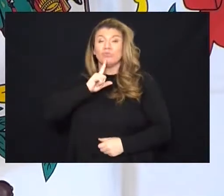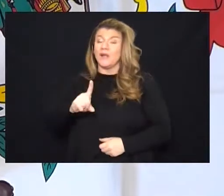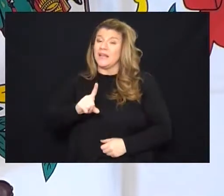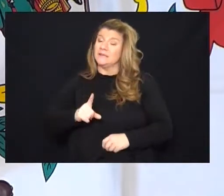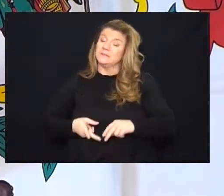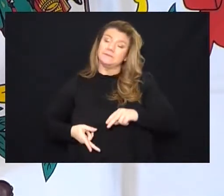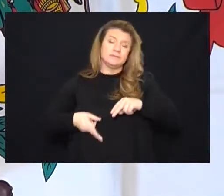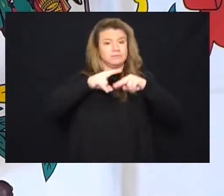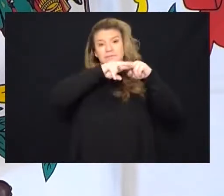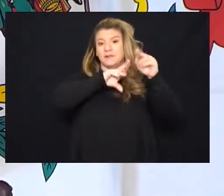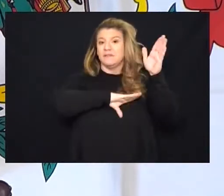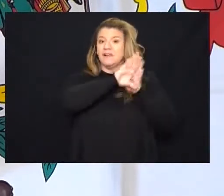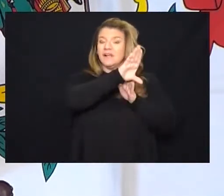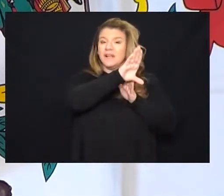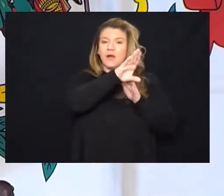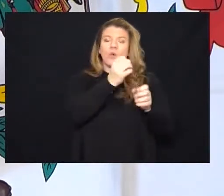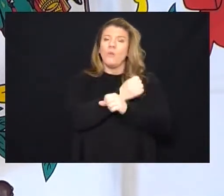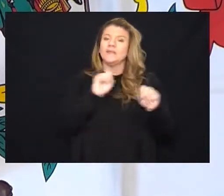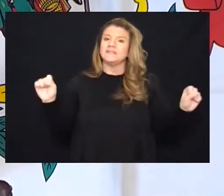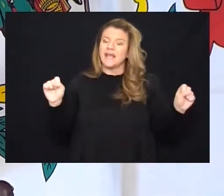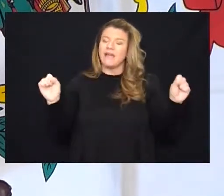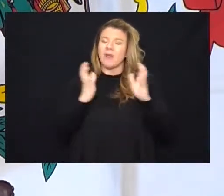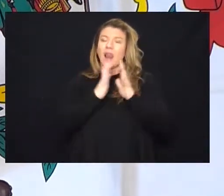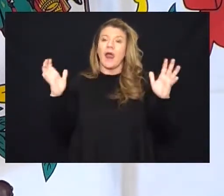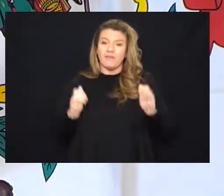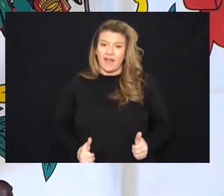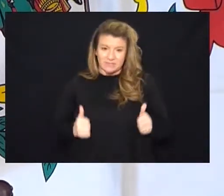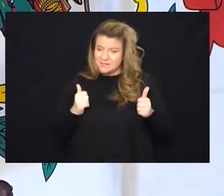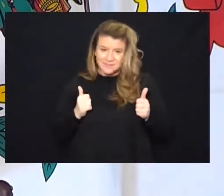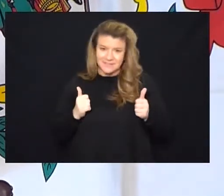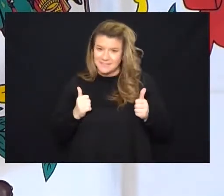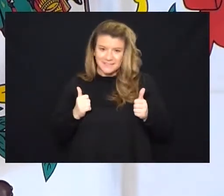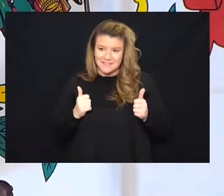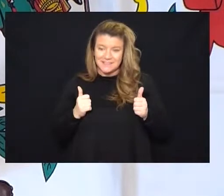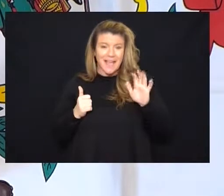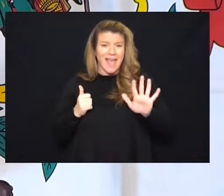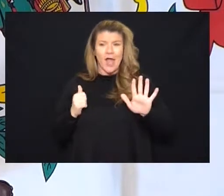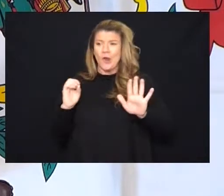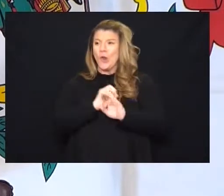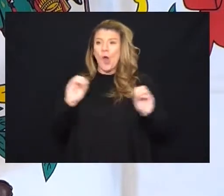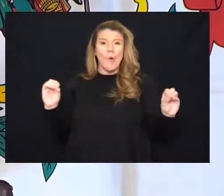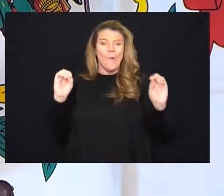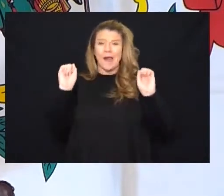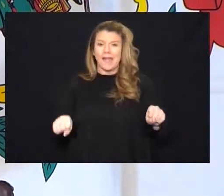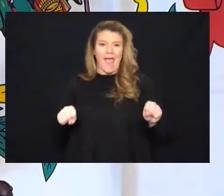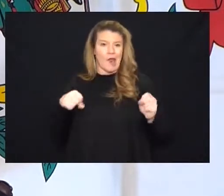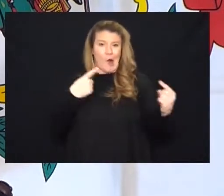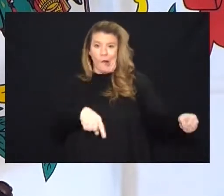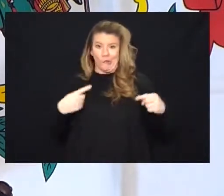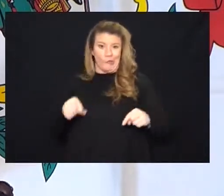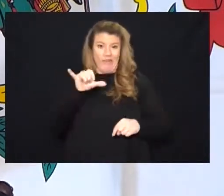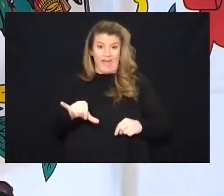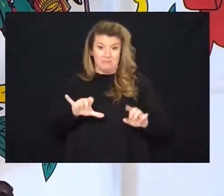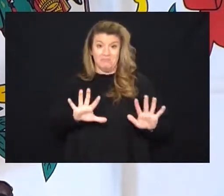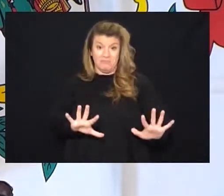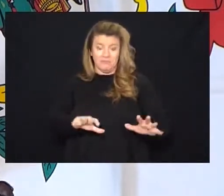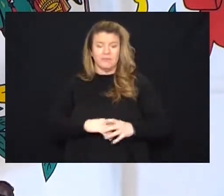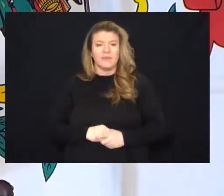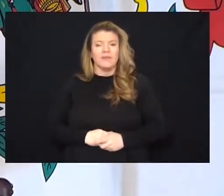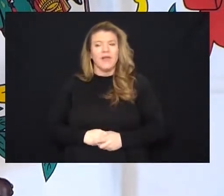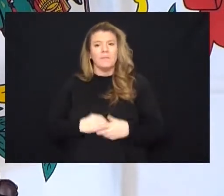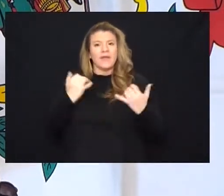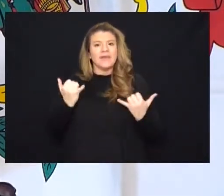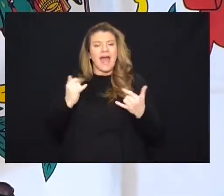up, we saved a bunch of lives. Now, nobody can dispute that. But then all of a sudden we hit this